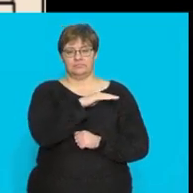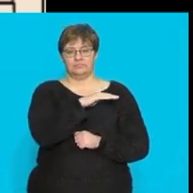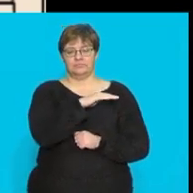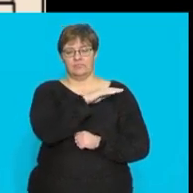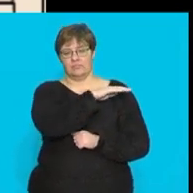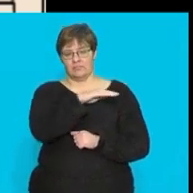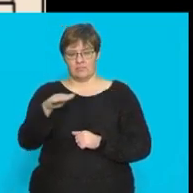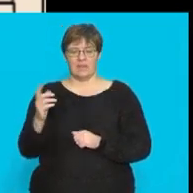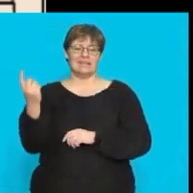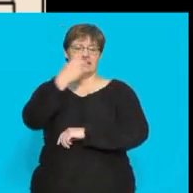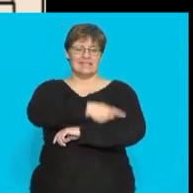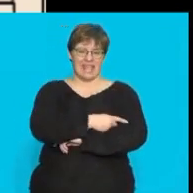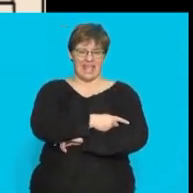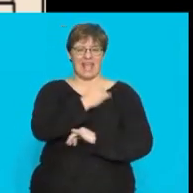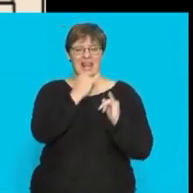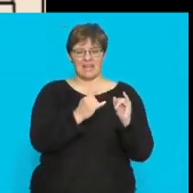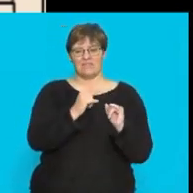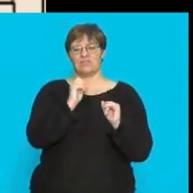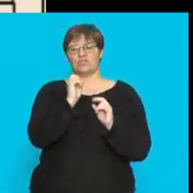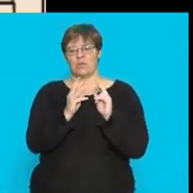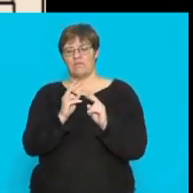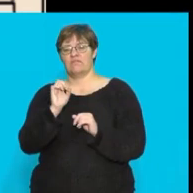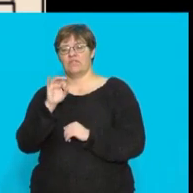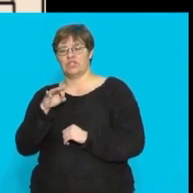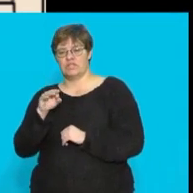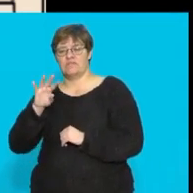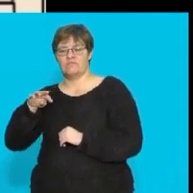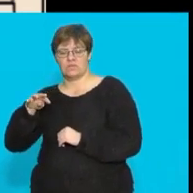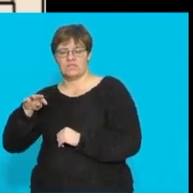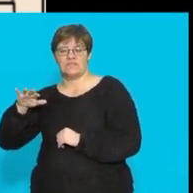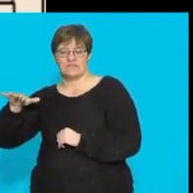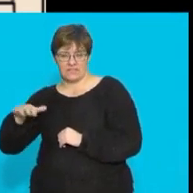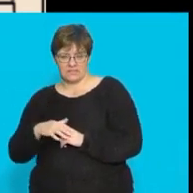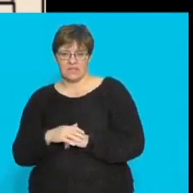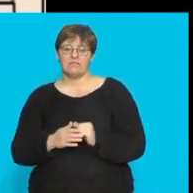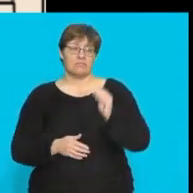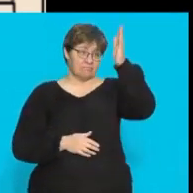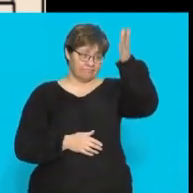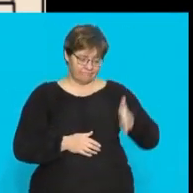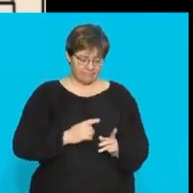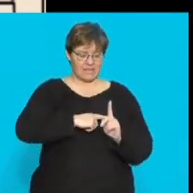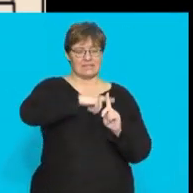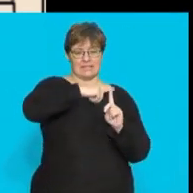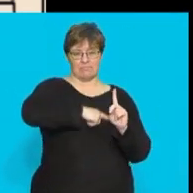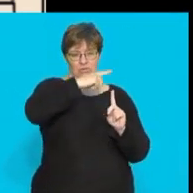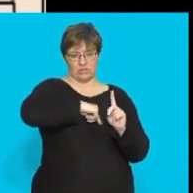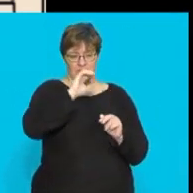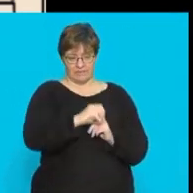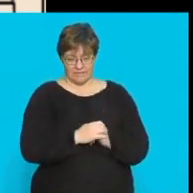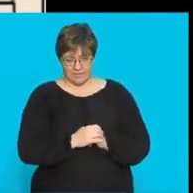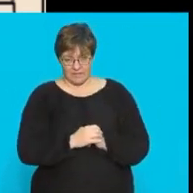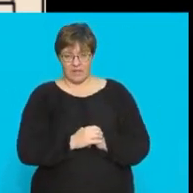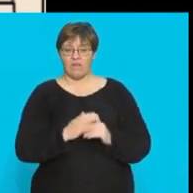as you can see the days, and it's showing us on our y-axis our temperature. All right, so here we've got